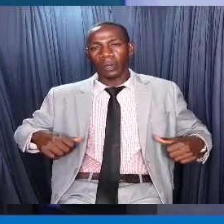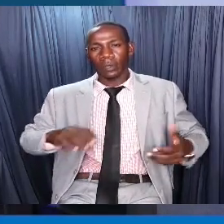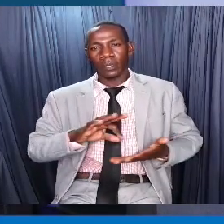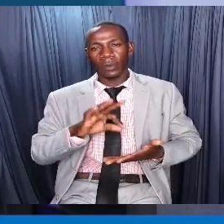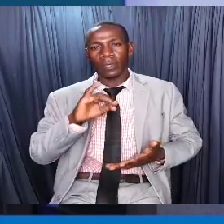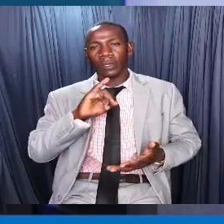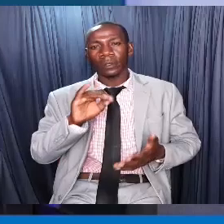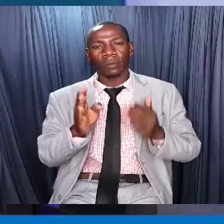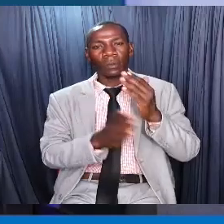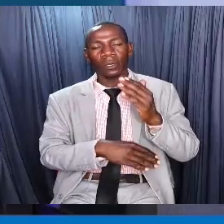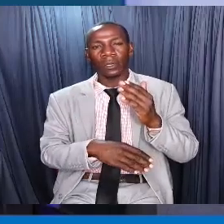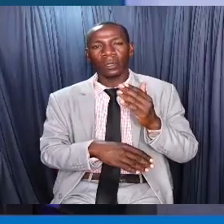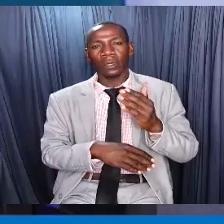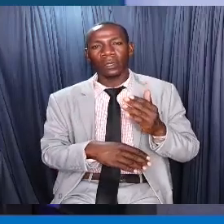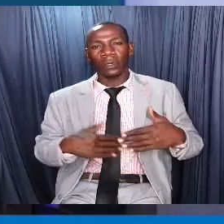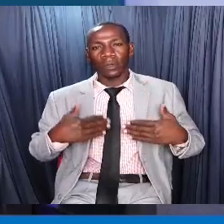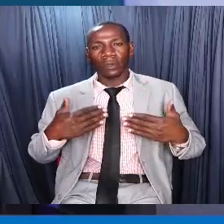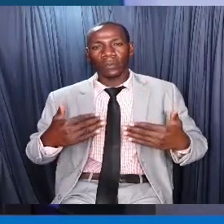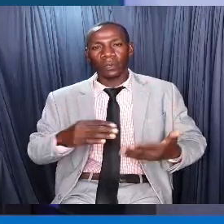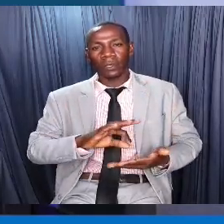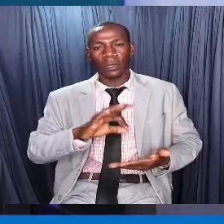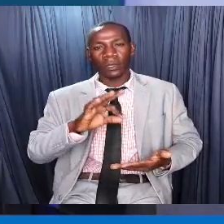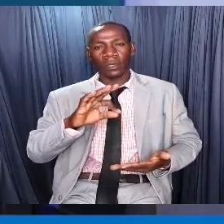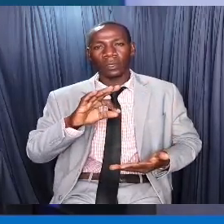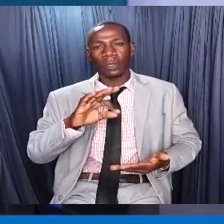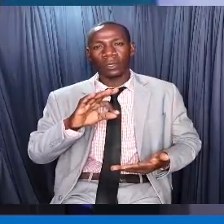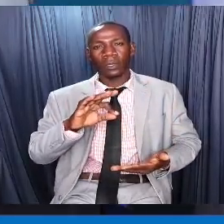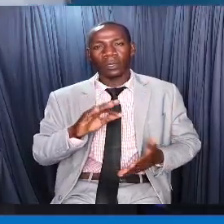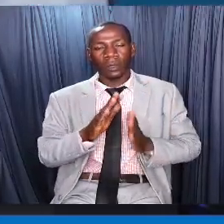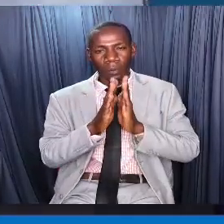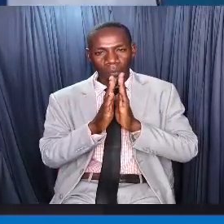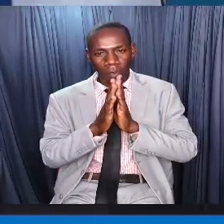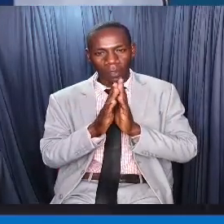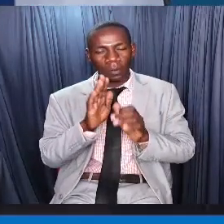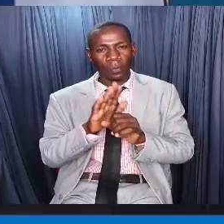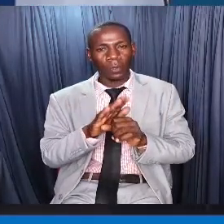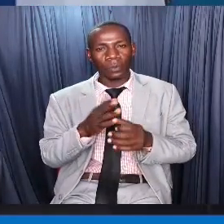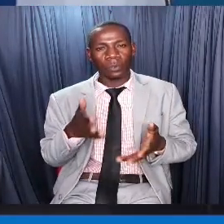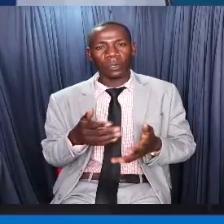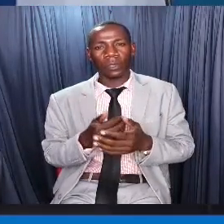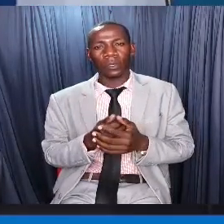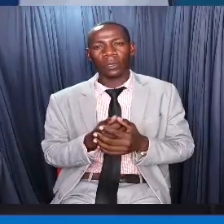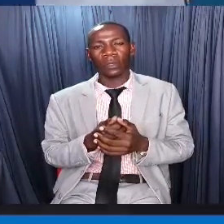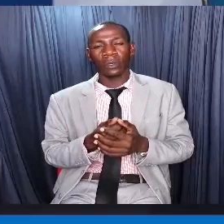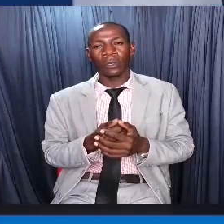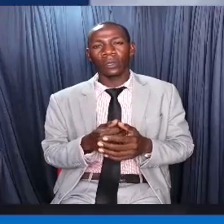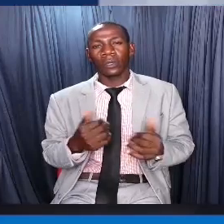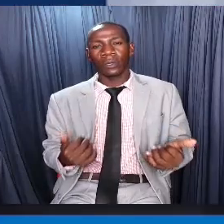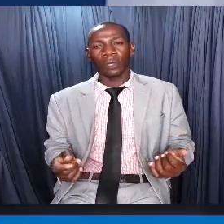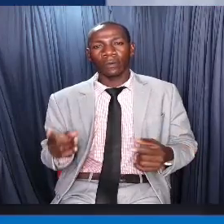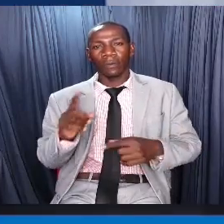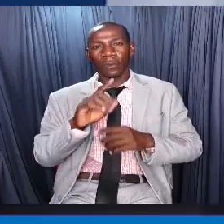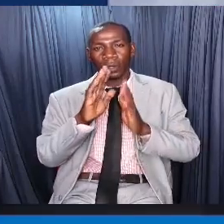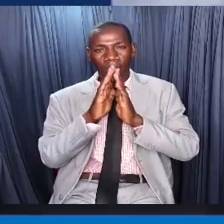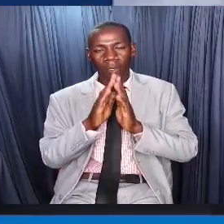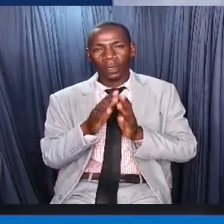spirit of pride is so bad. Roho ya toba. Spirit of repentance. Tutaiombea kabisa leo. We'll pray upon it this evening. Siku ya maombi. These are day of